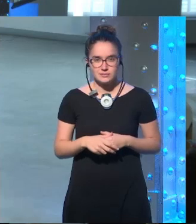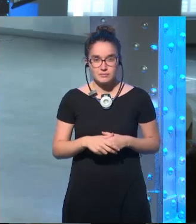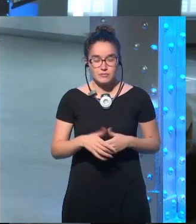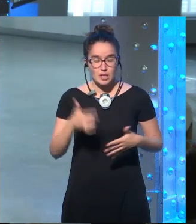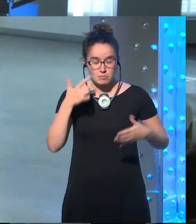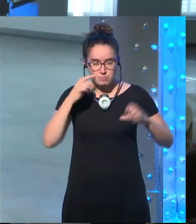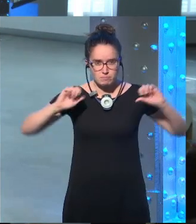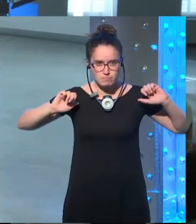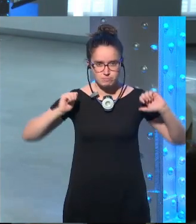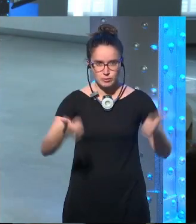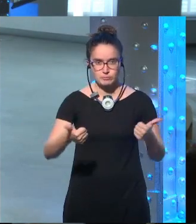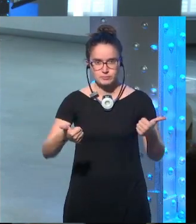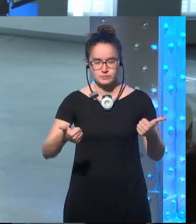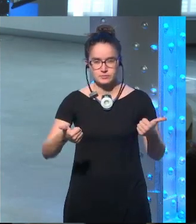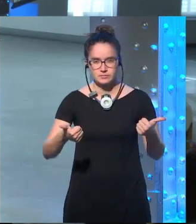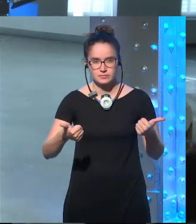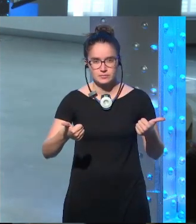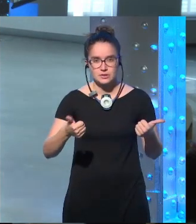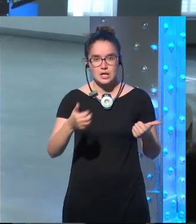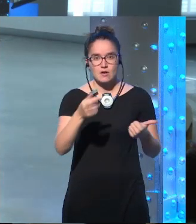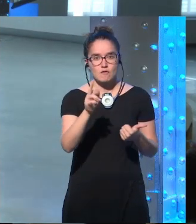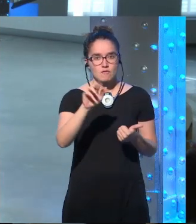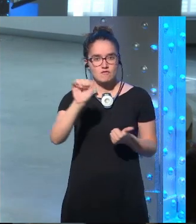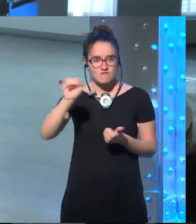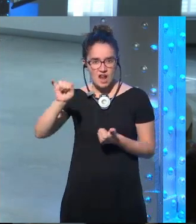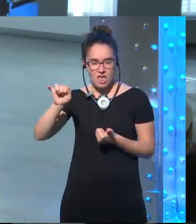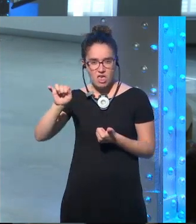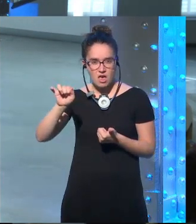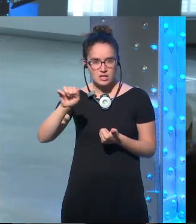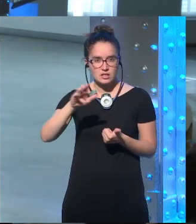Vamos al lío. Okay. Carl